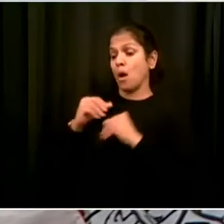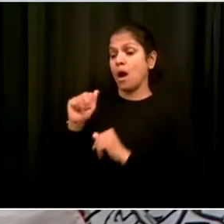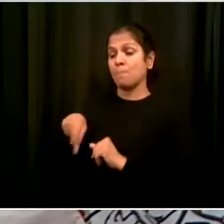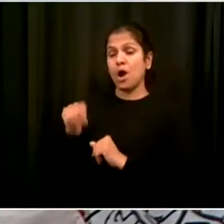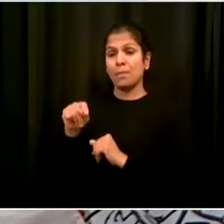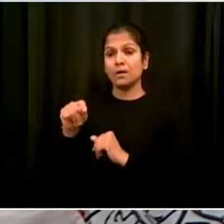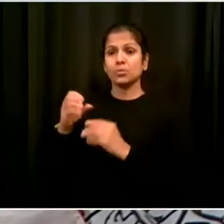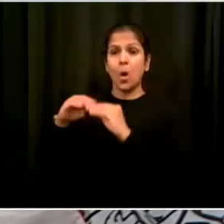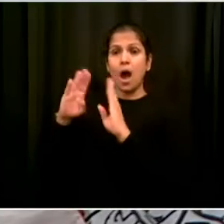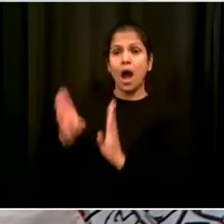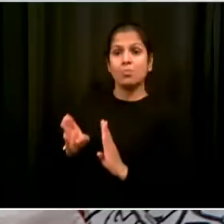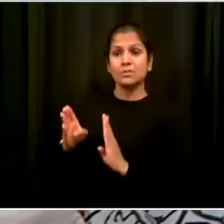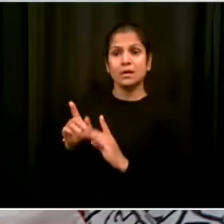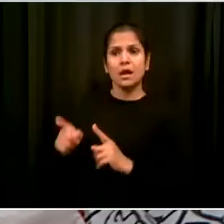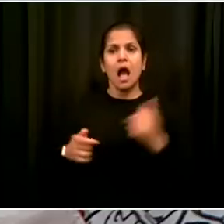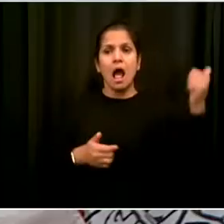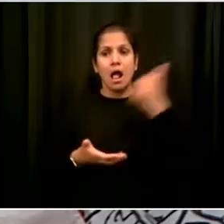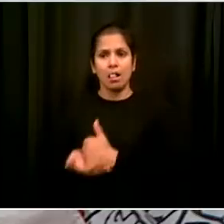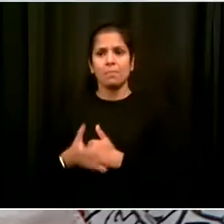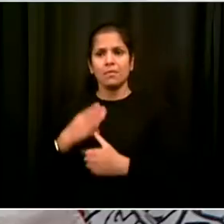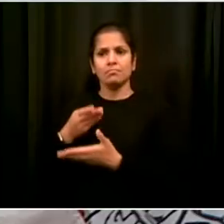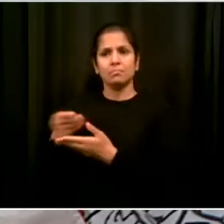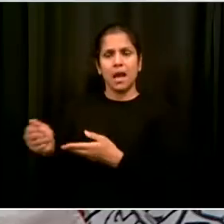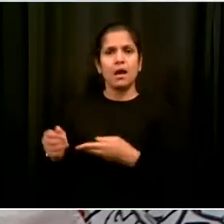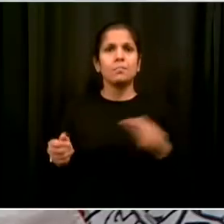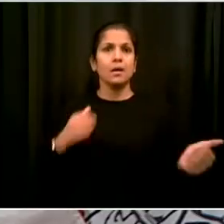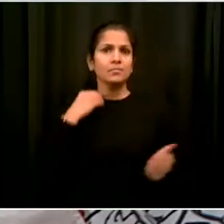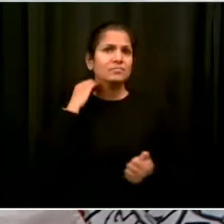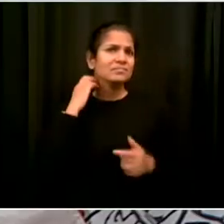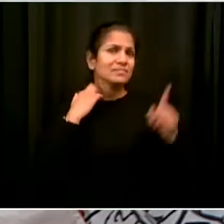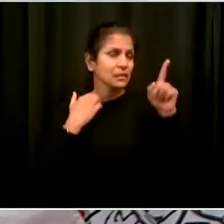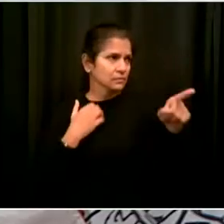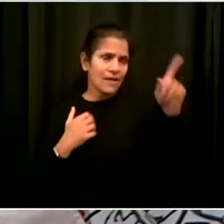feet and foster recovery. The state and